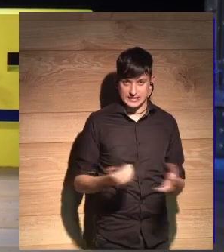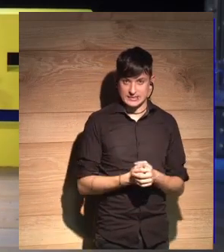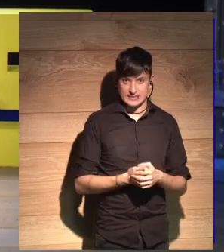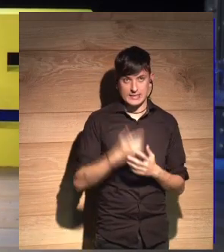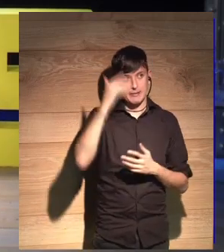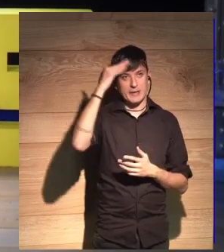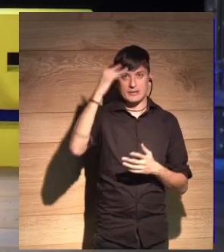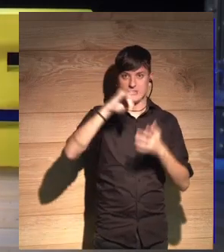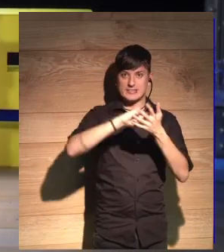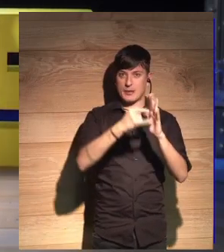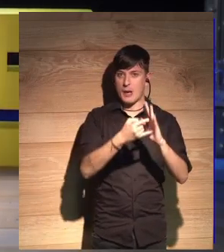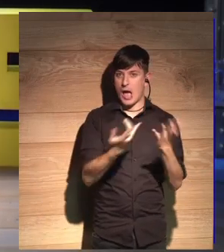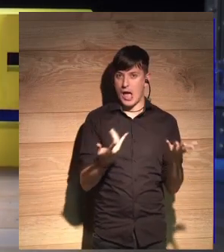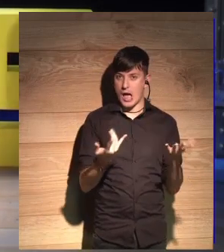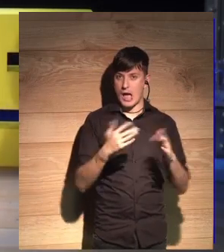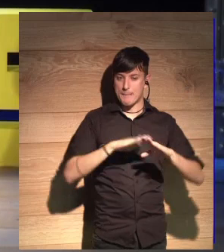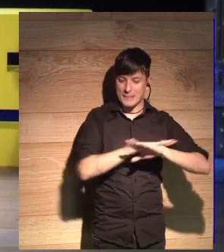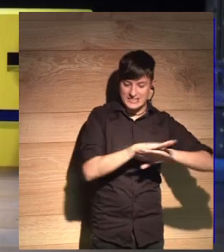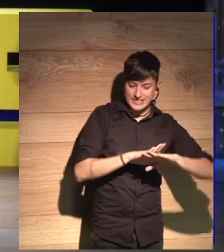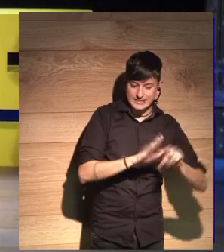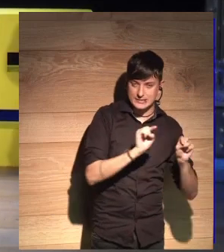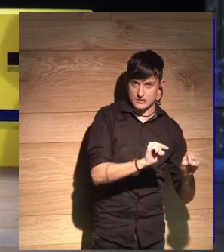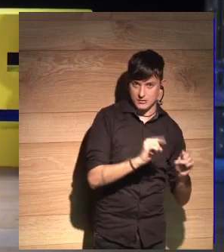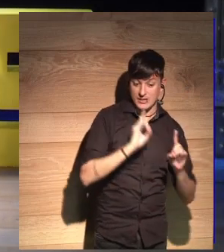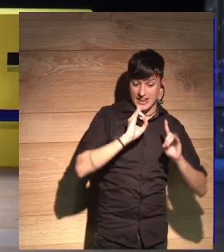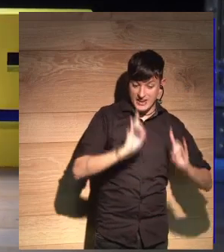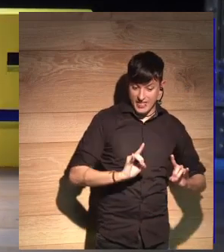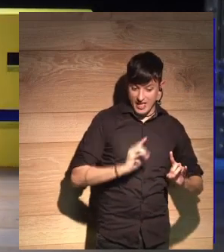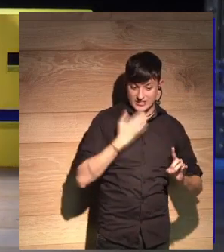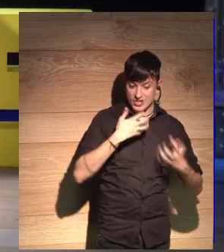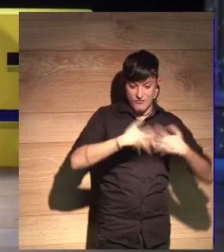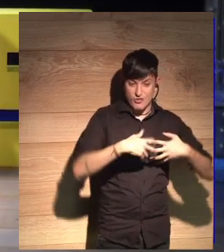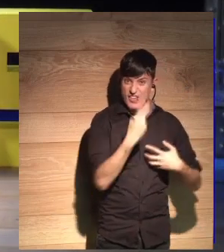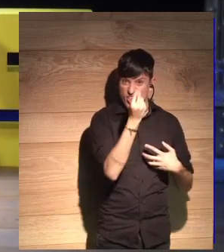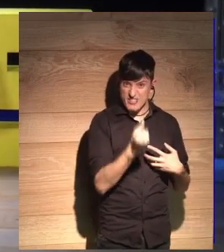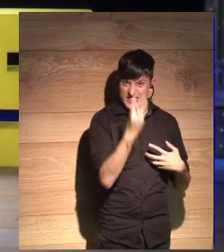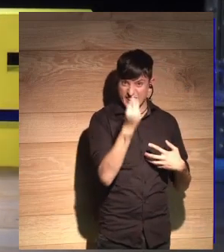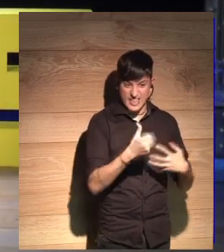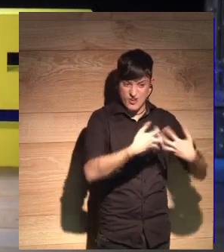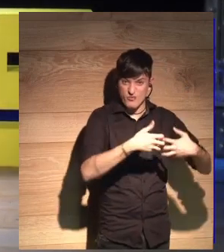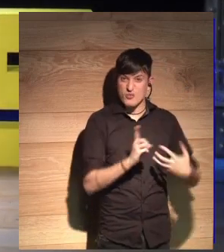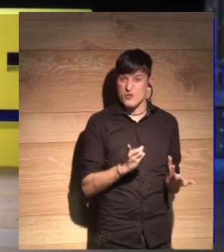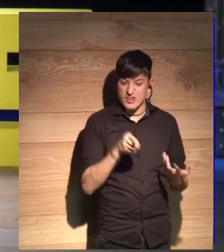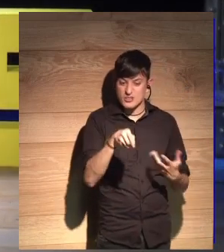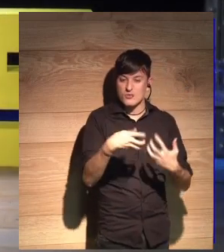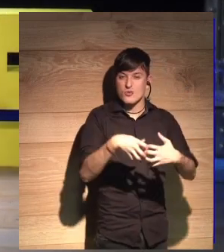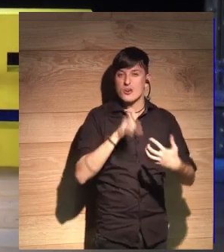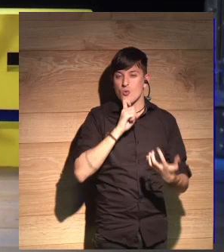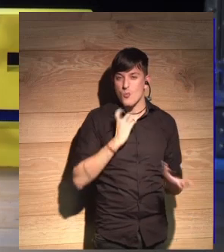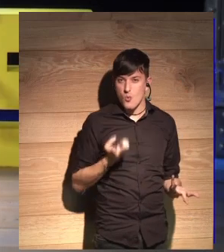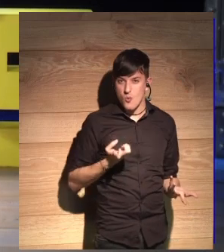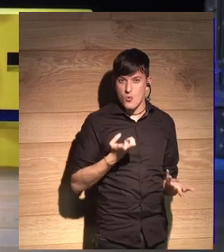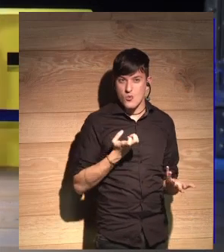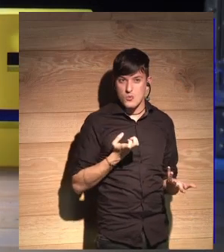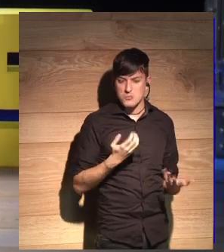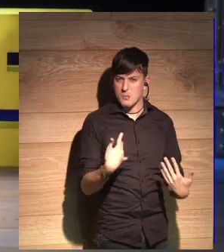out for a couple days, and it would be, oh, sorry, we're looking into it. We won't tell you when it's back up. Suddenly, it's okay for technology